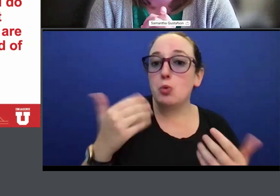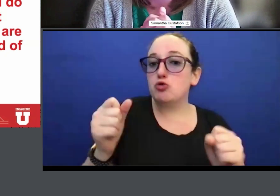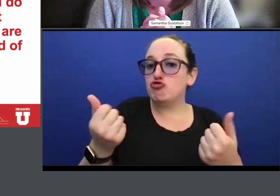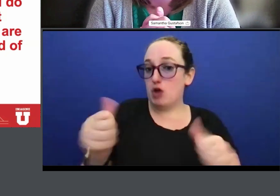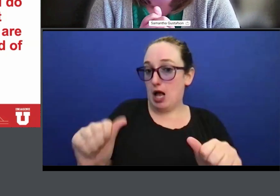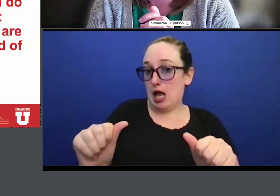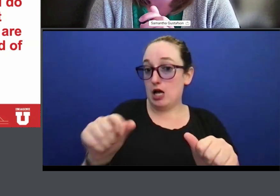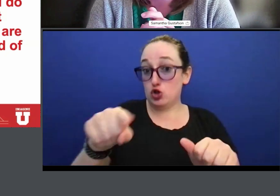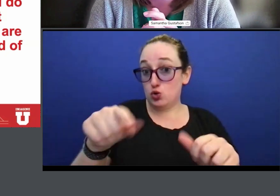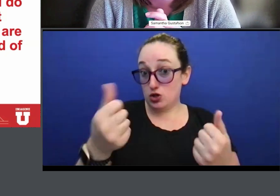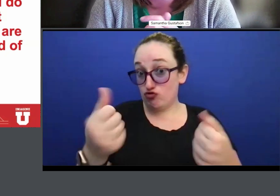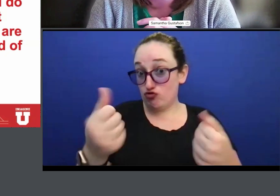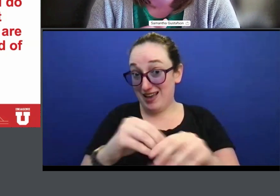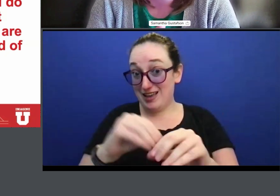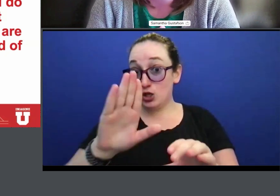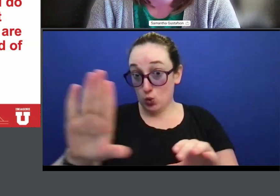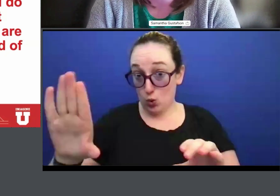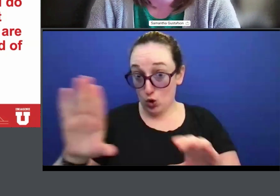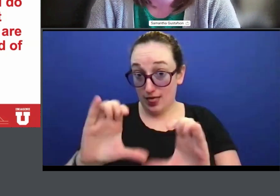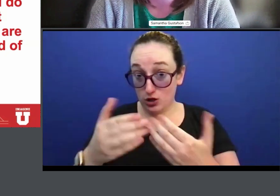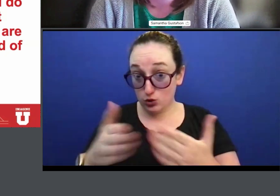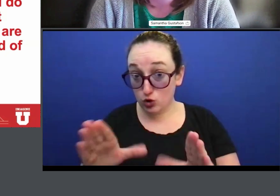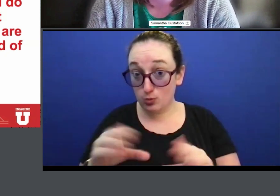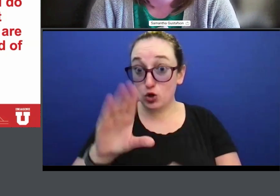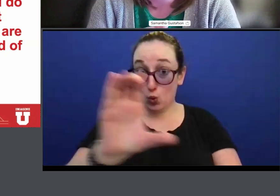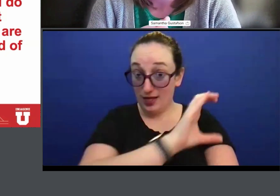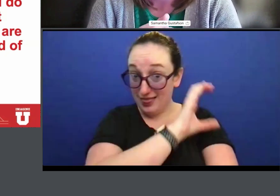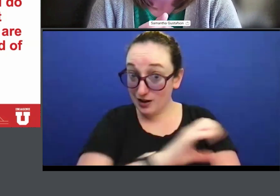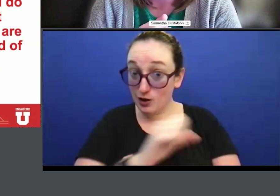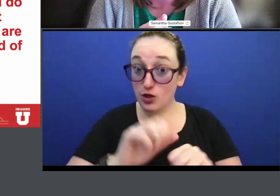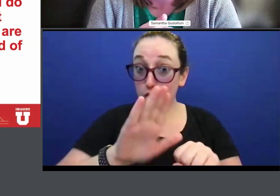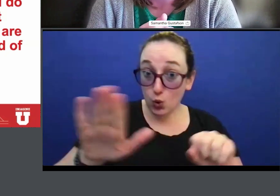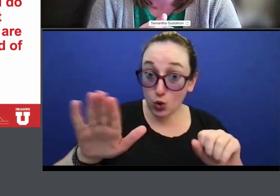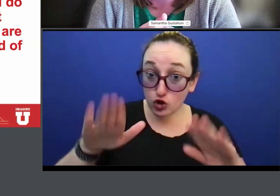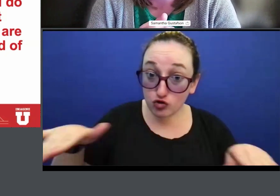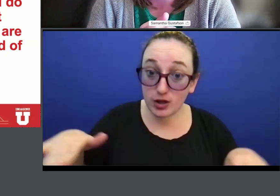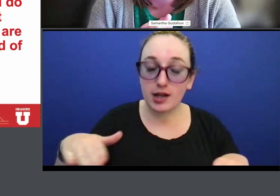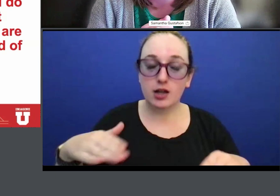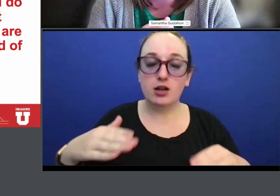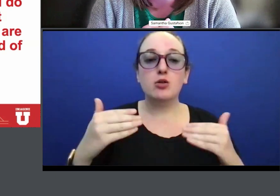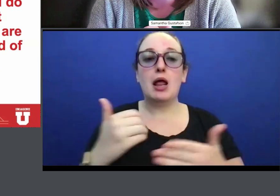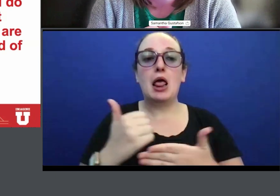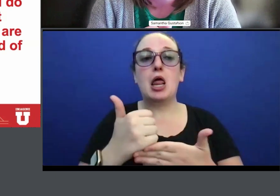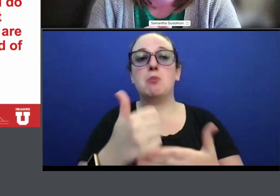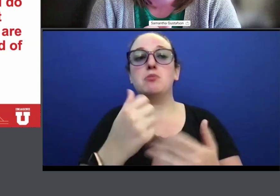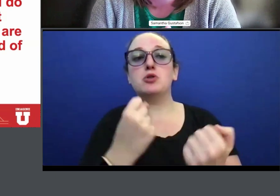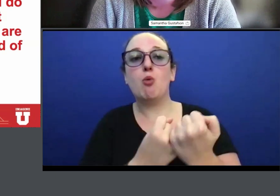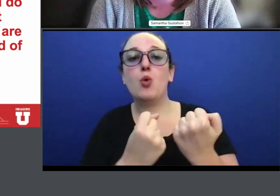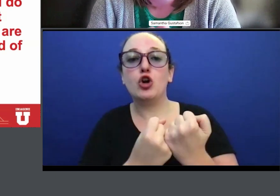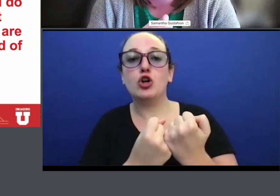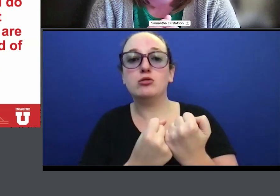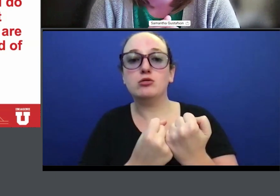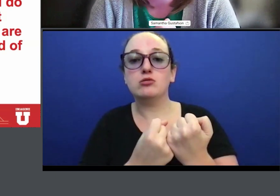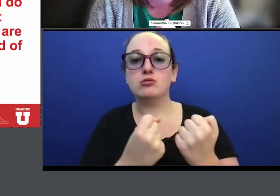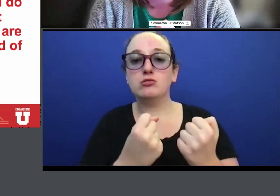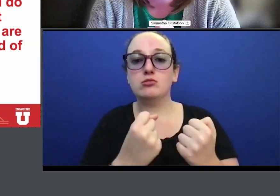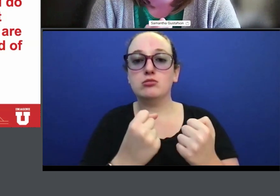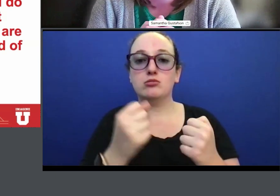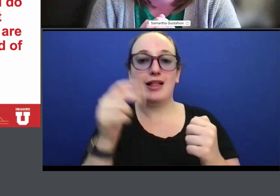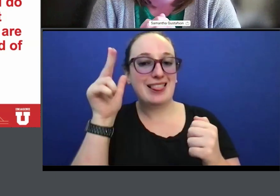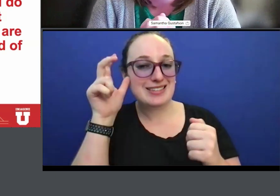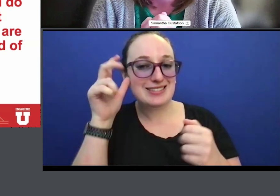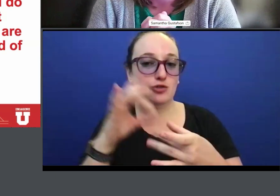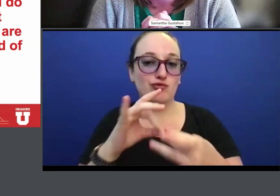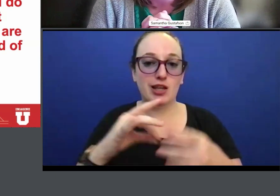you can use in your classrooms, in your clinics with your children to help support them in the areas of listening